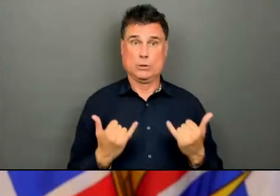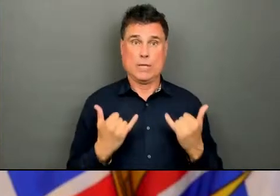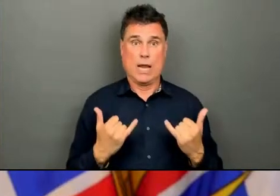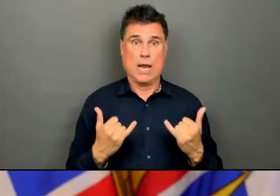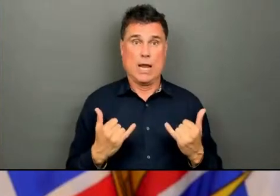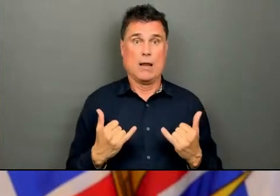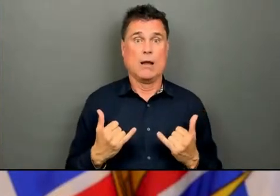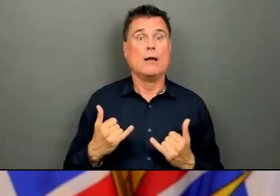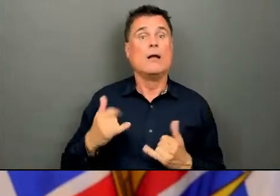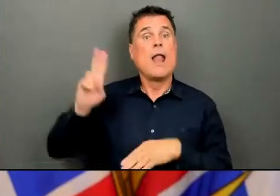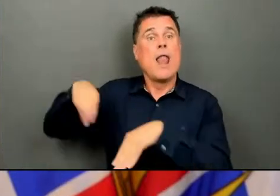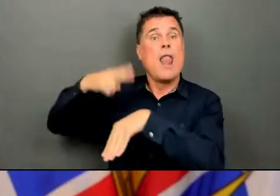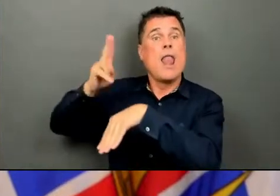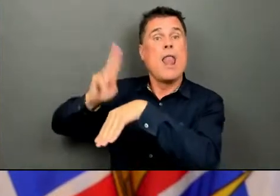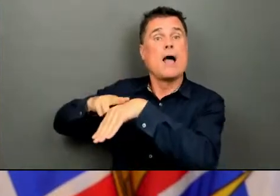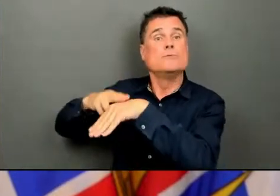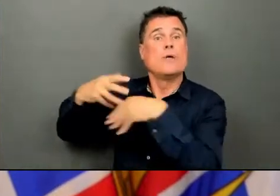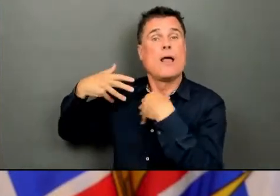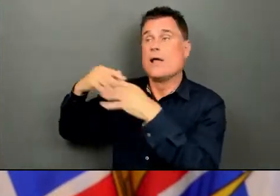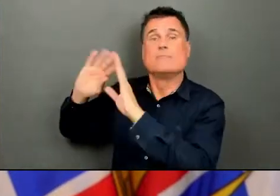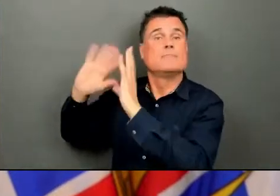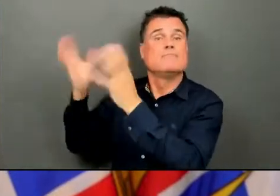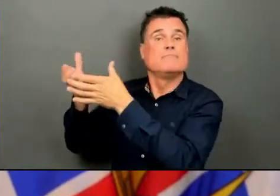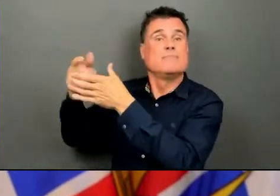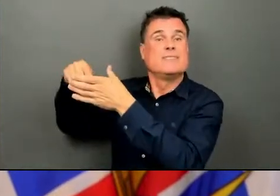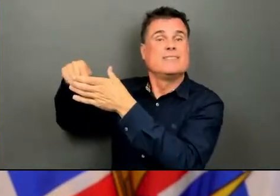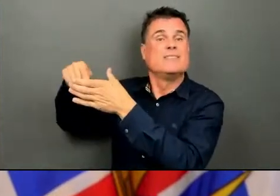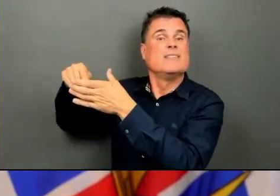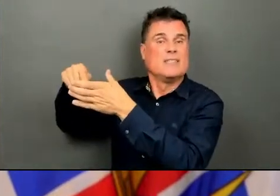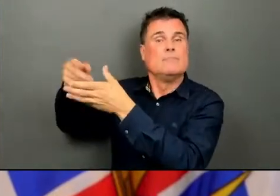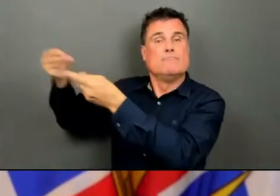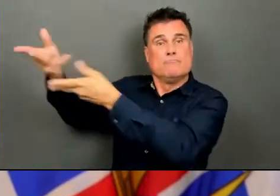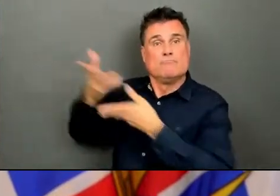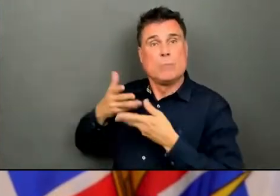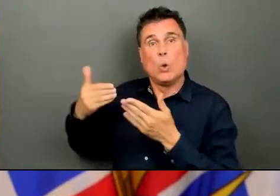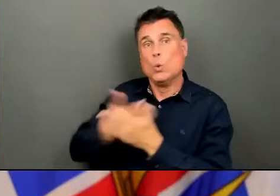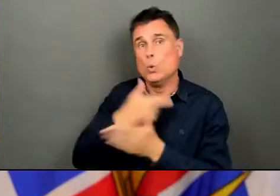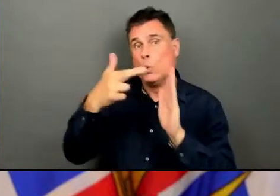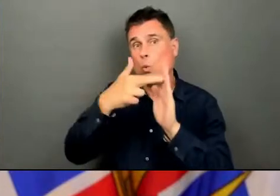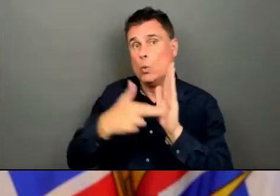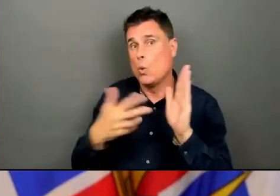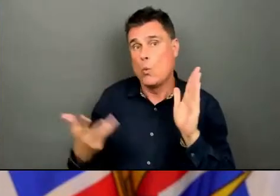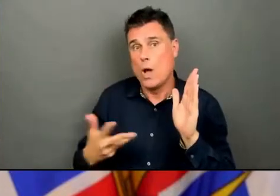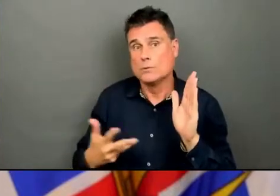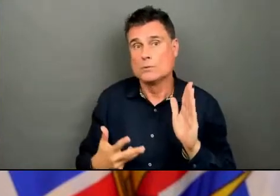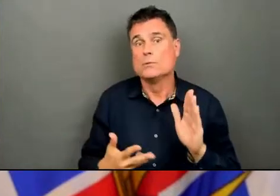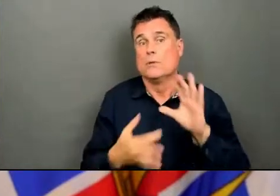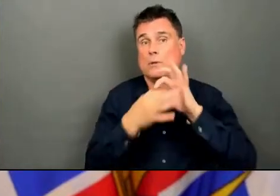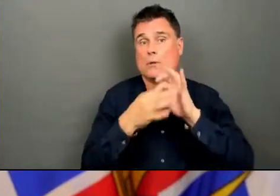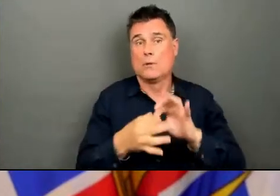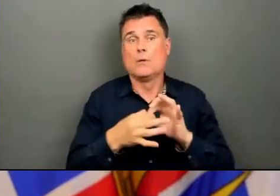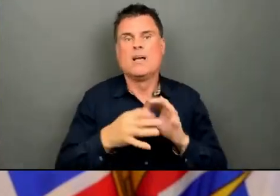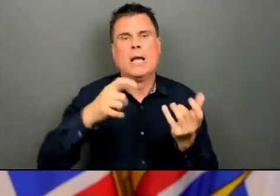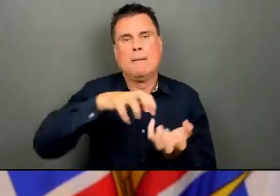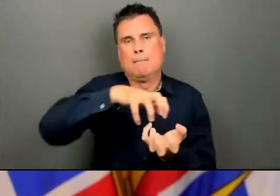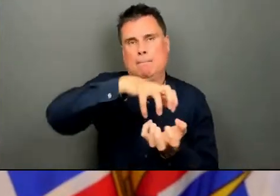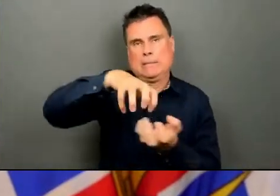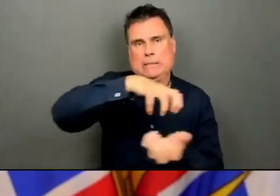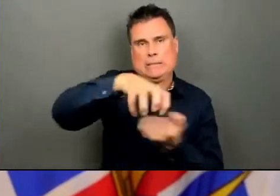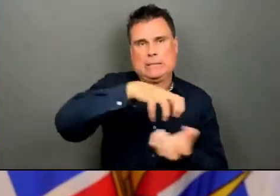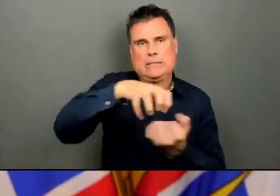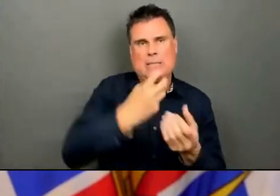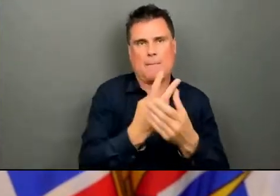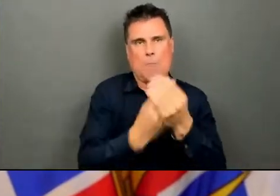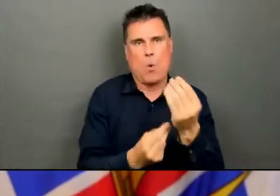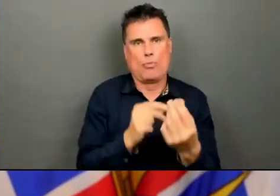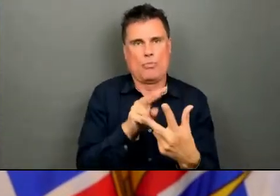Advisory Committee provided some updated guidance based on expert opinion around mixing and matching of different types of vaccines.